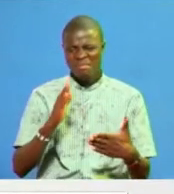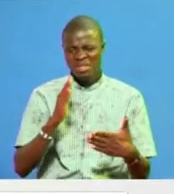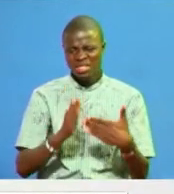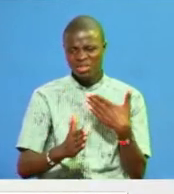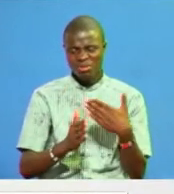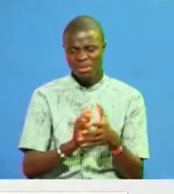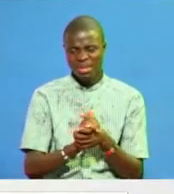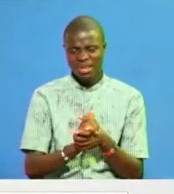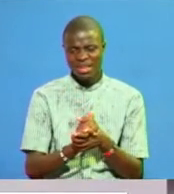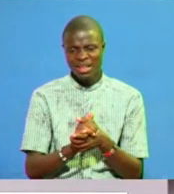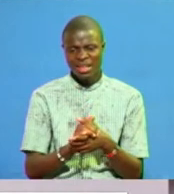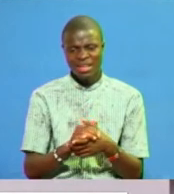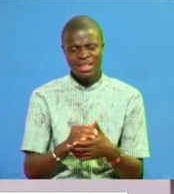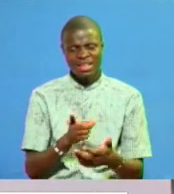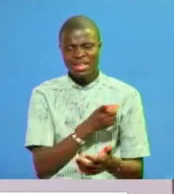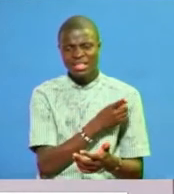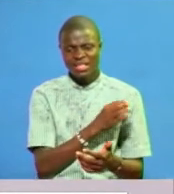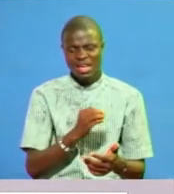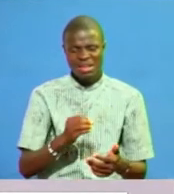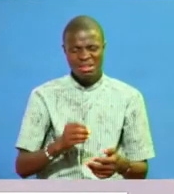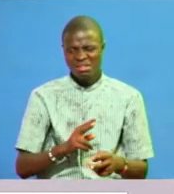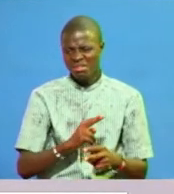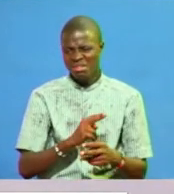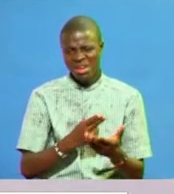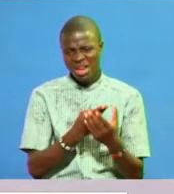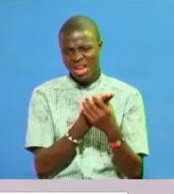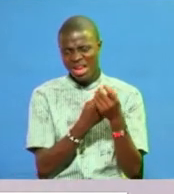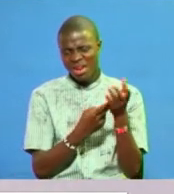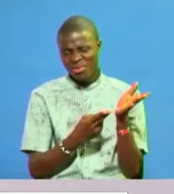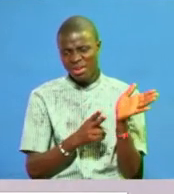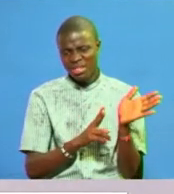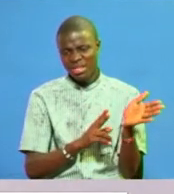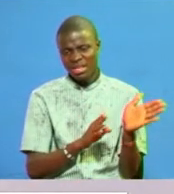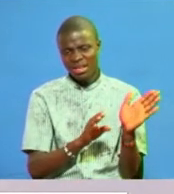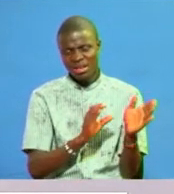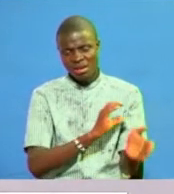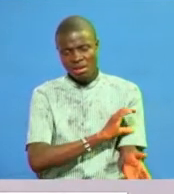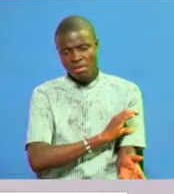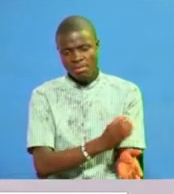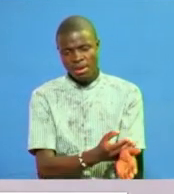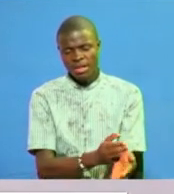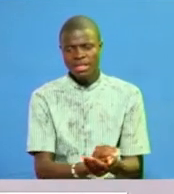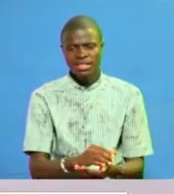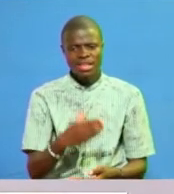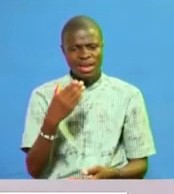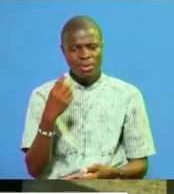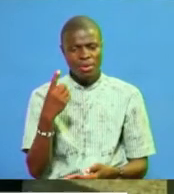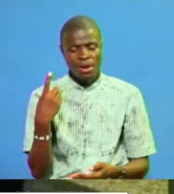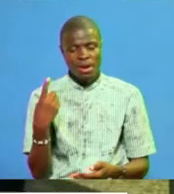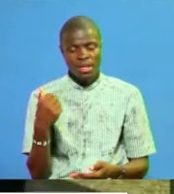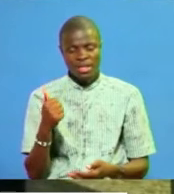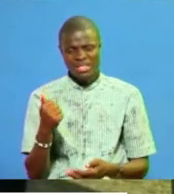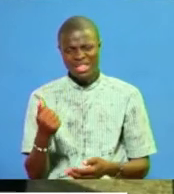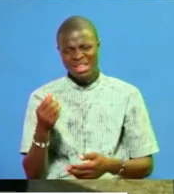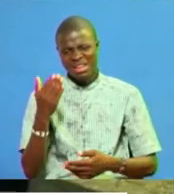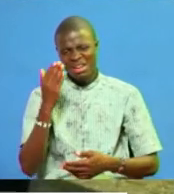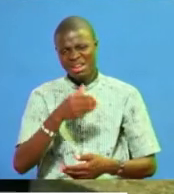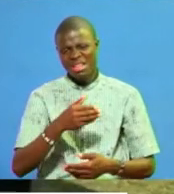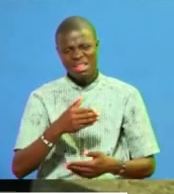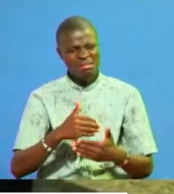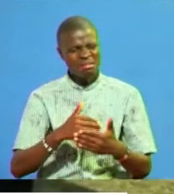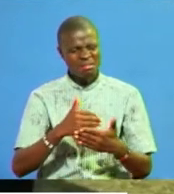unwanted pregnancies. On February 13, a day before Valentine's Day, the world